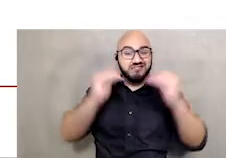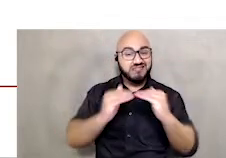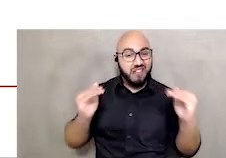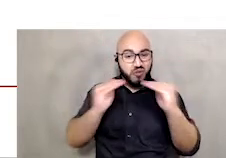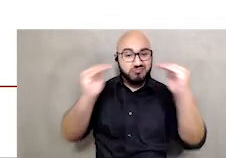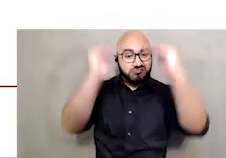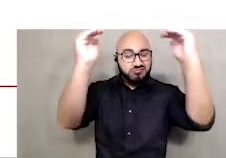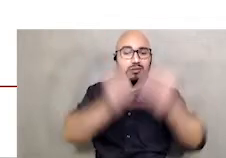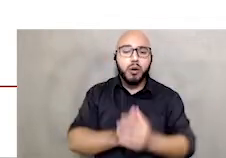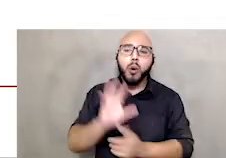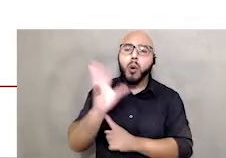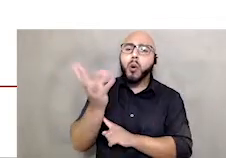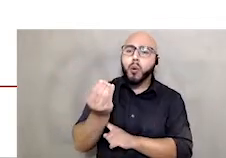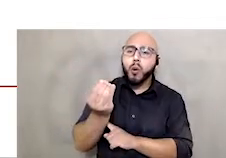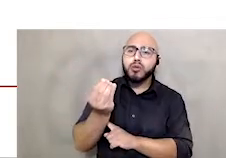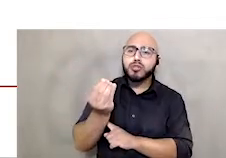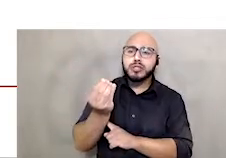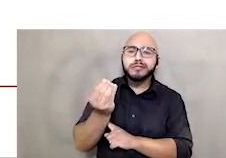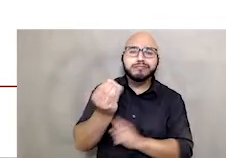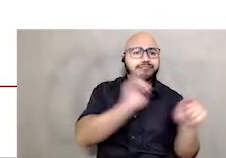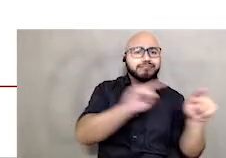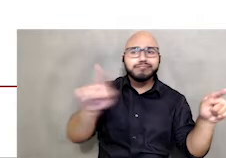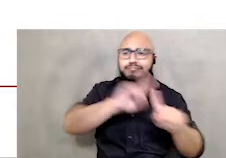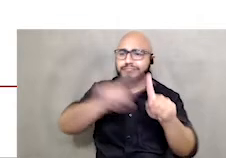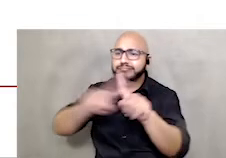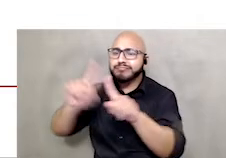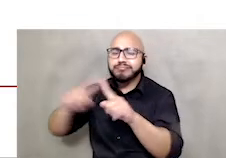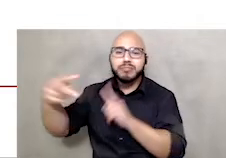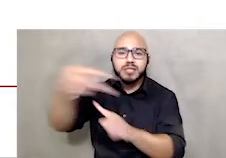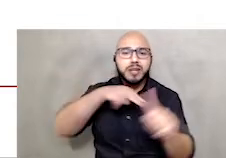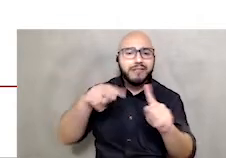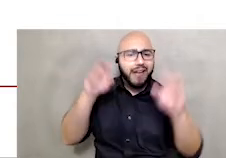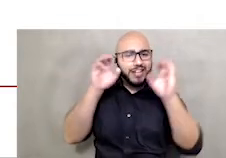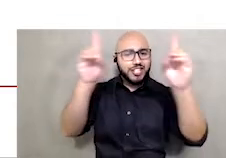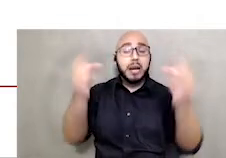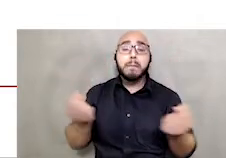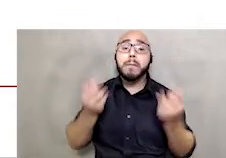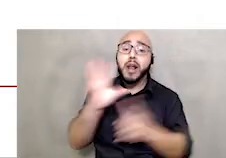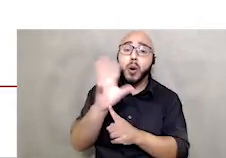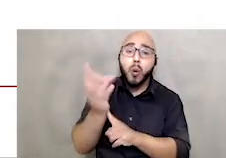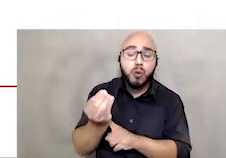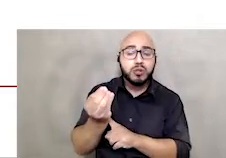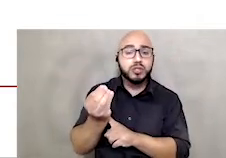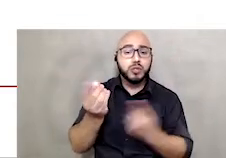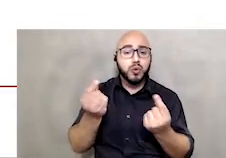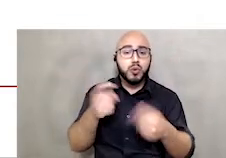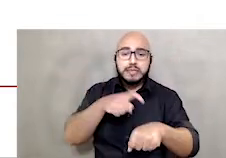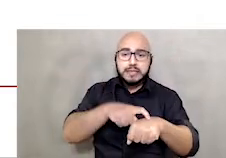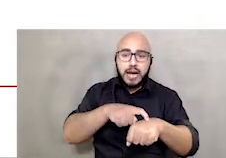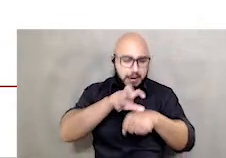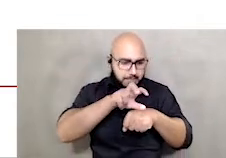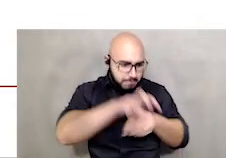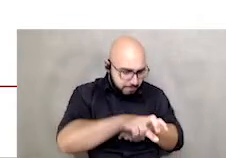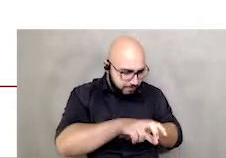Cultures all have different perspectives on education. Many cultures highly devote all their time to the child's success in